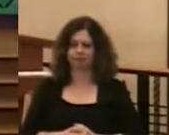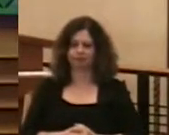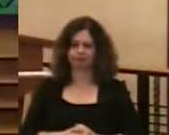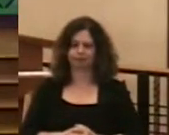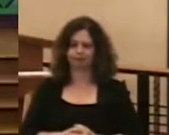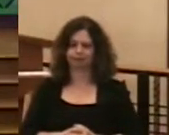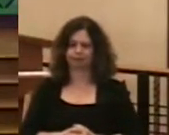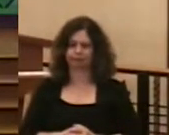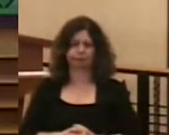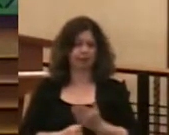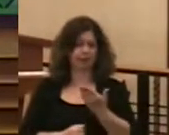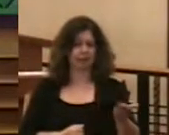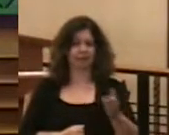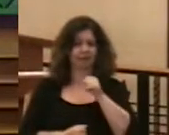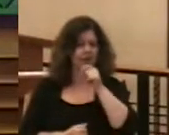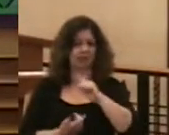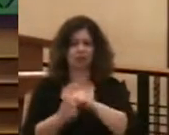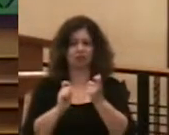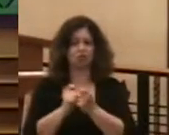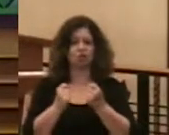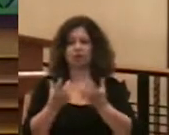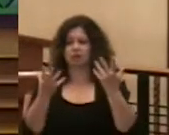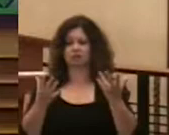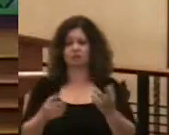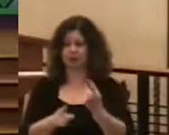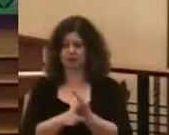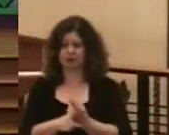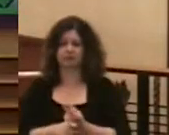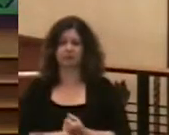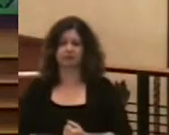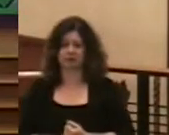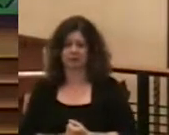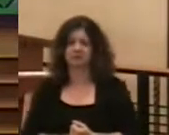Things haven't changed much, have they?